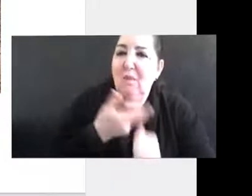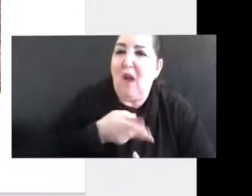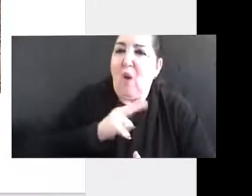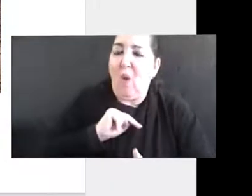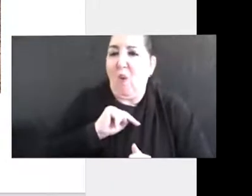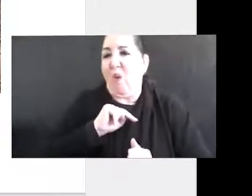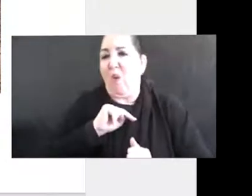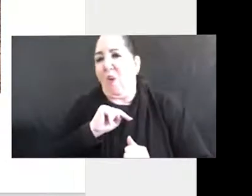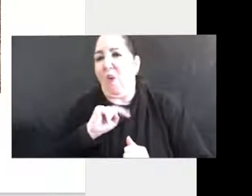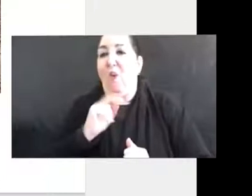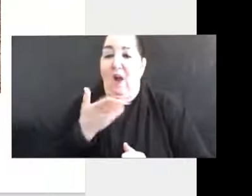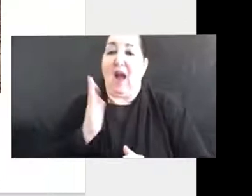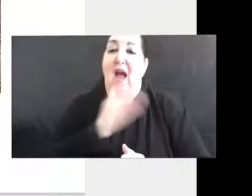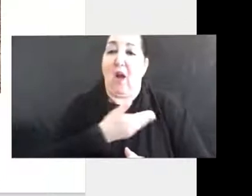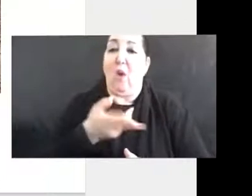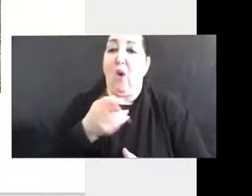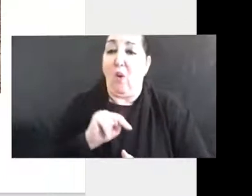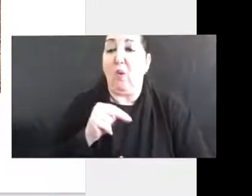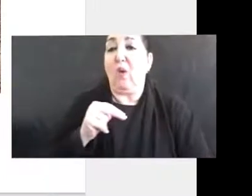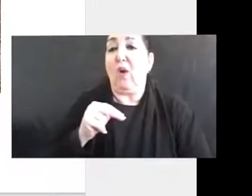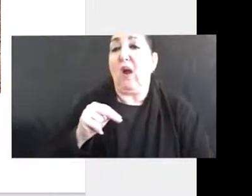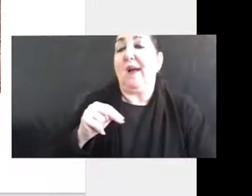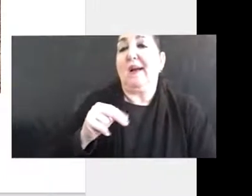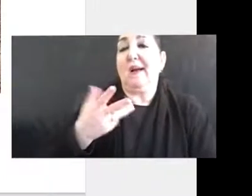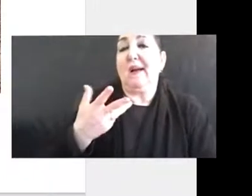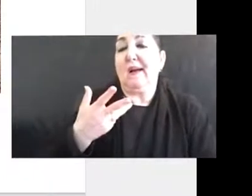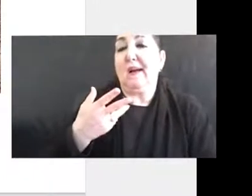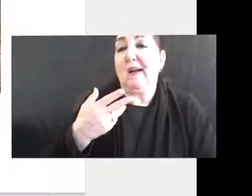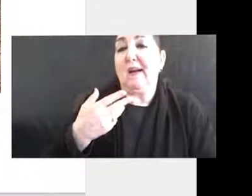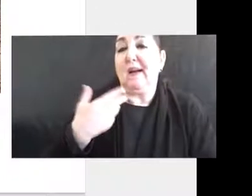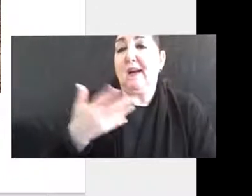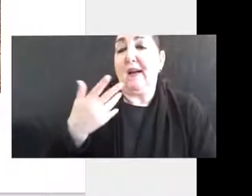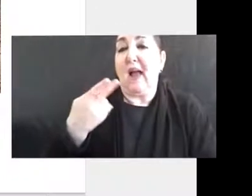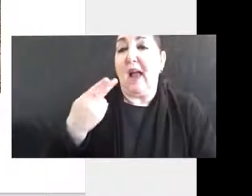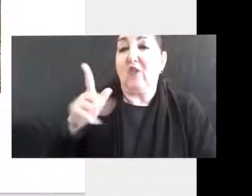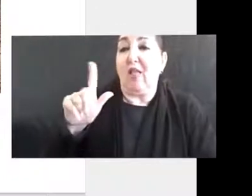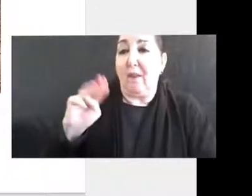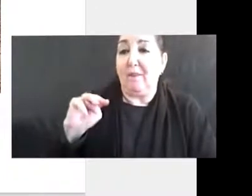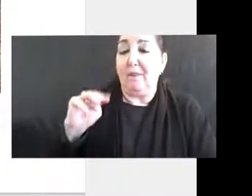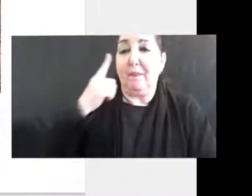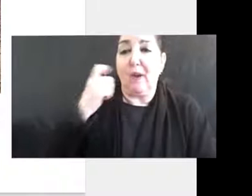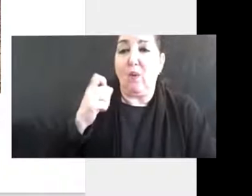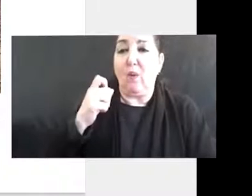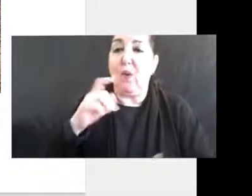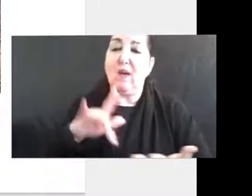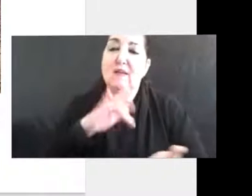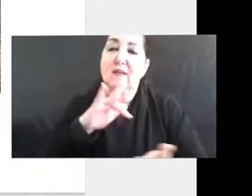beyond one's own, you know, what Achille Mbembe calls